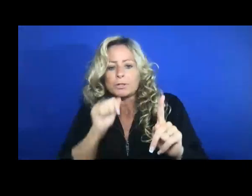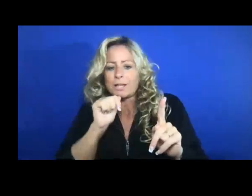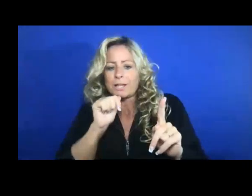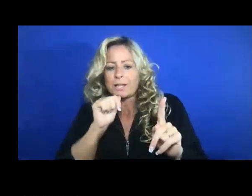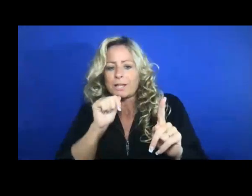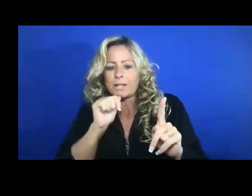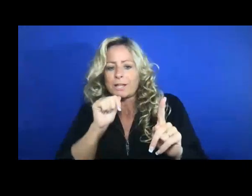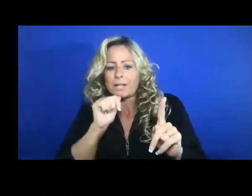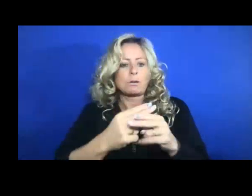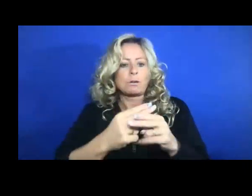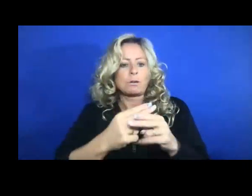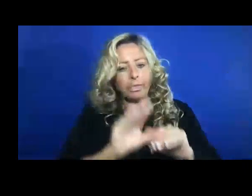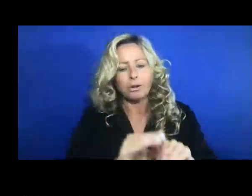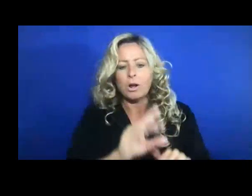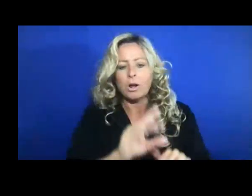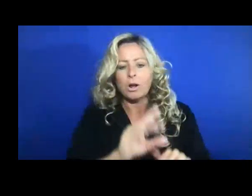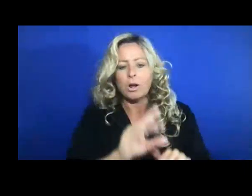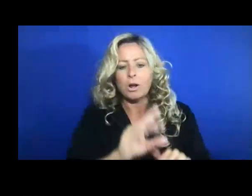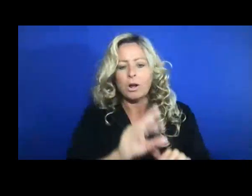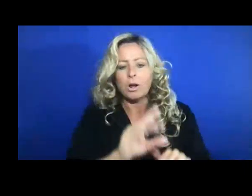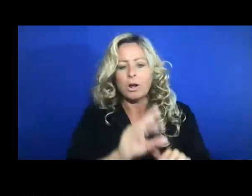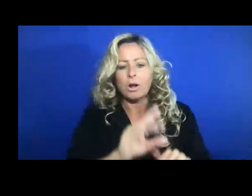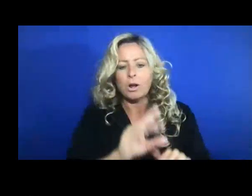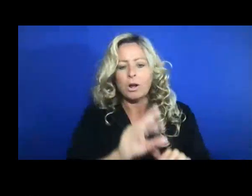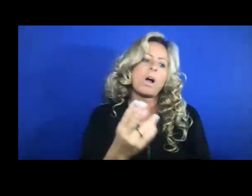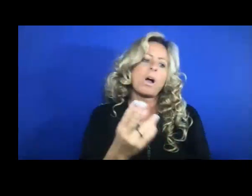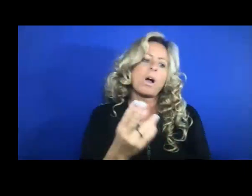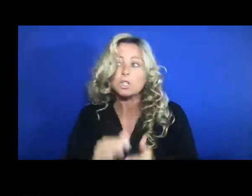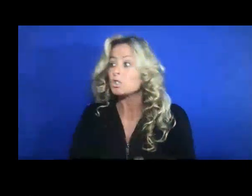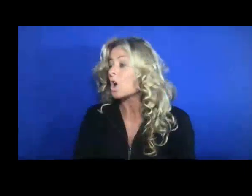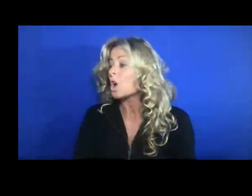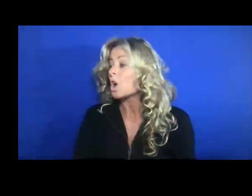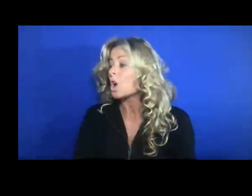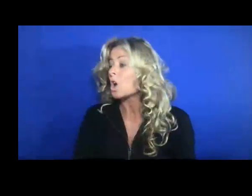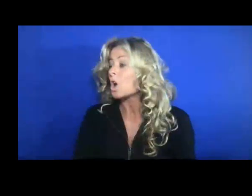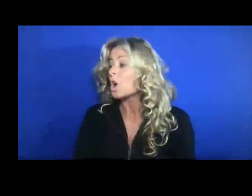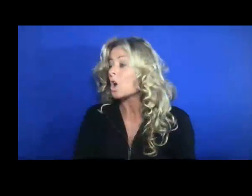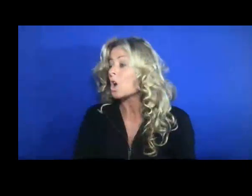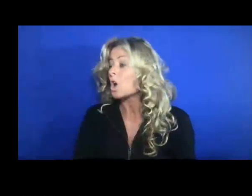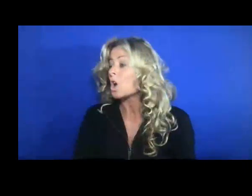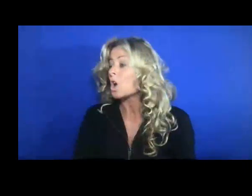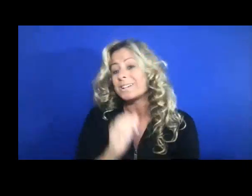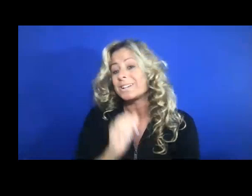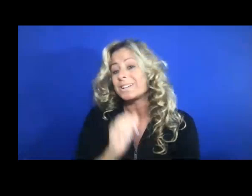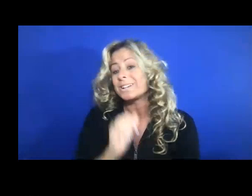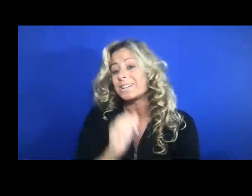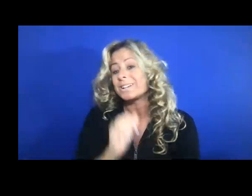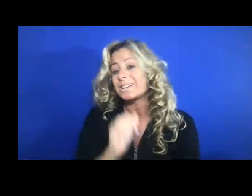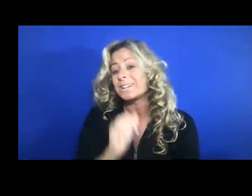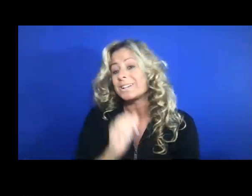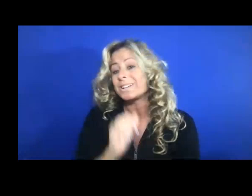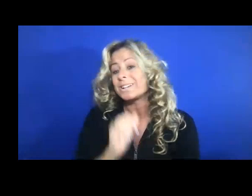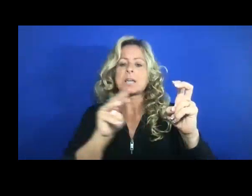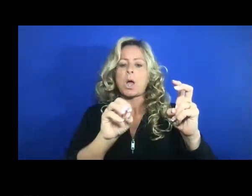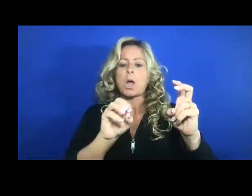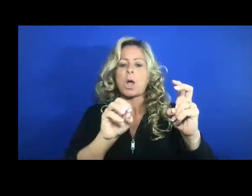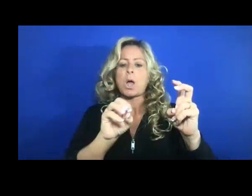and see it as finding an excuse. No, it's not an excuse. It's an opportunity. It's a modality of healing,